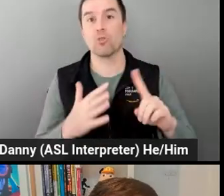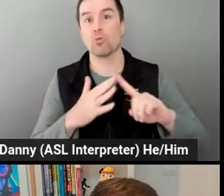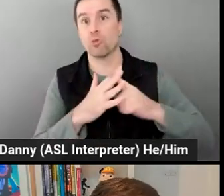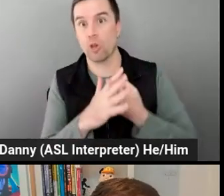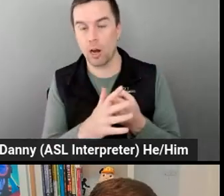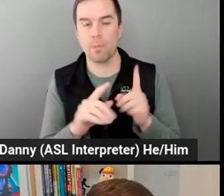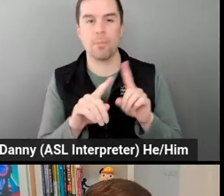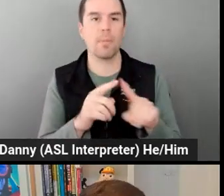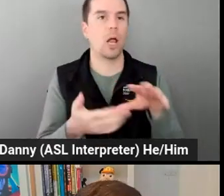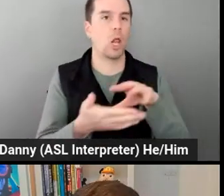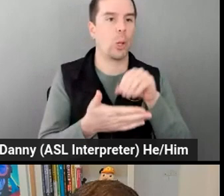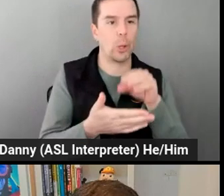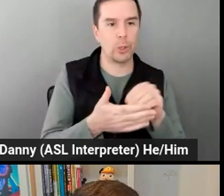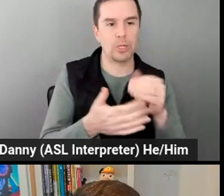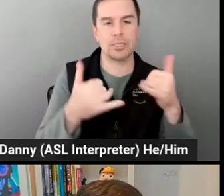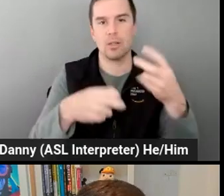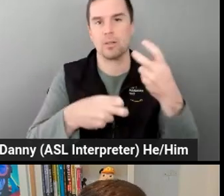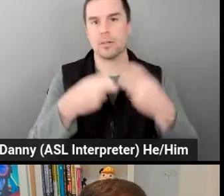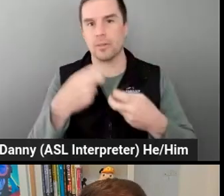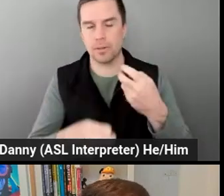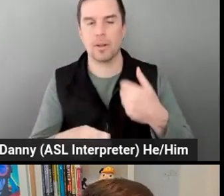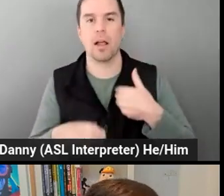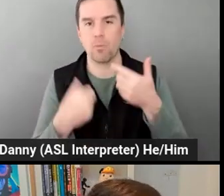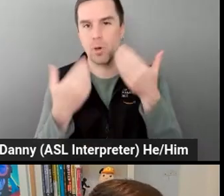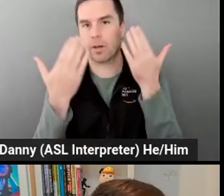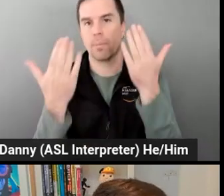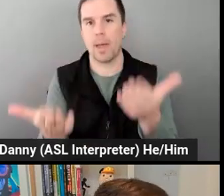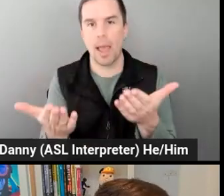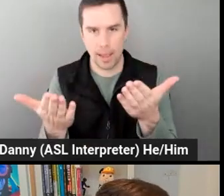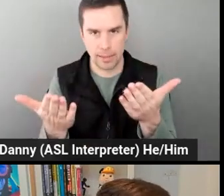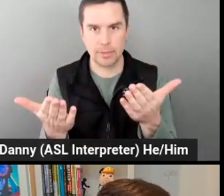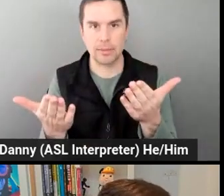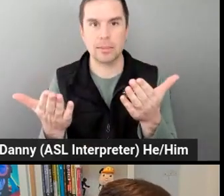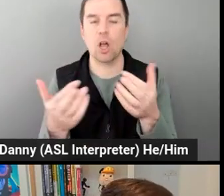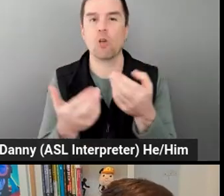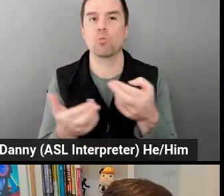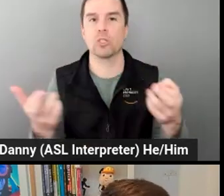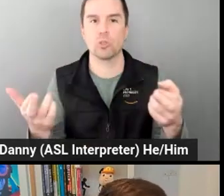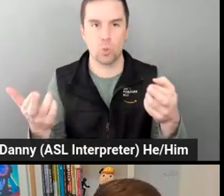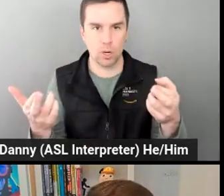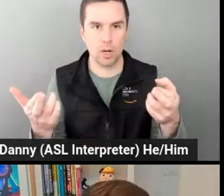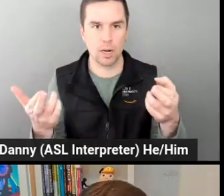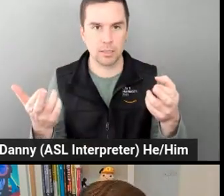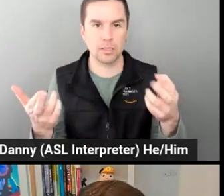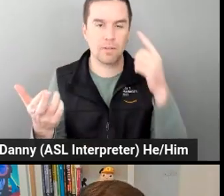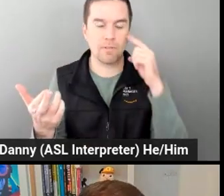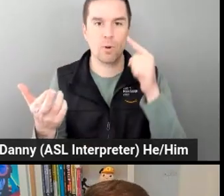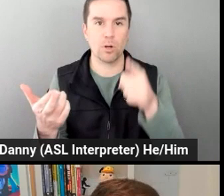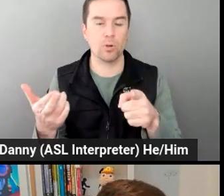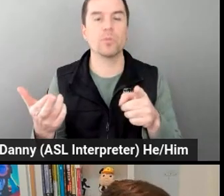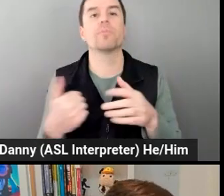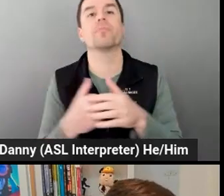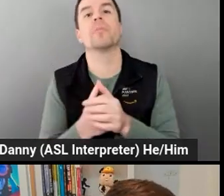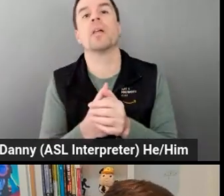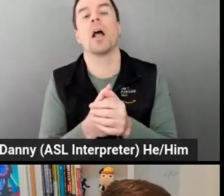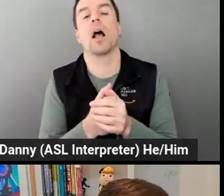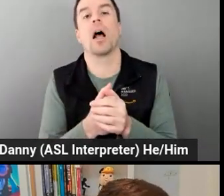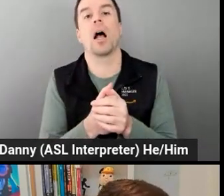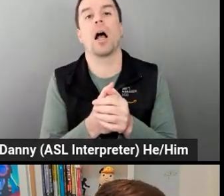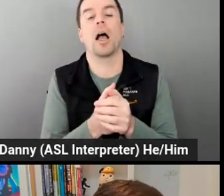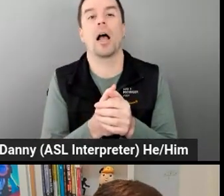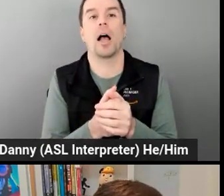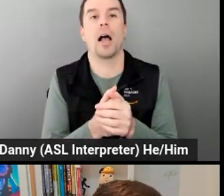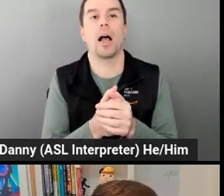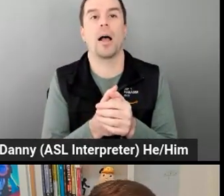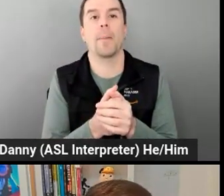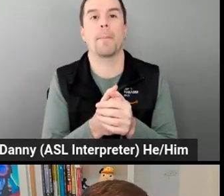is still tough. I'd recommend serverlessland.com as a great resource. I should have referenced this earlier. I pulled this sample right off the site and